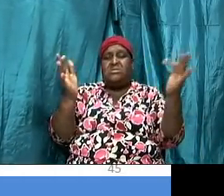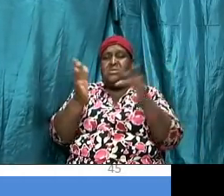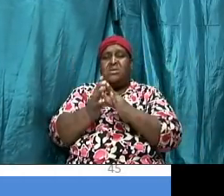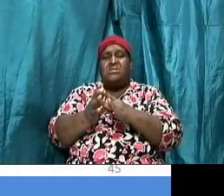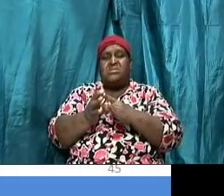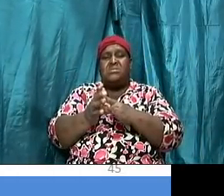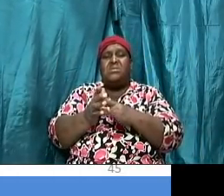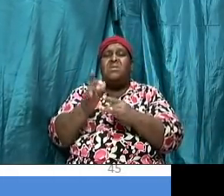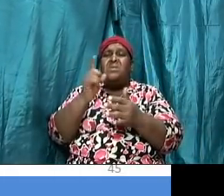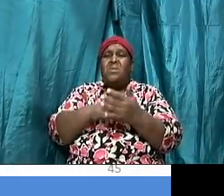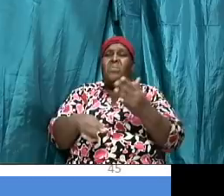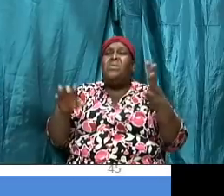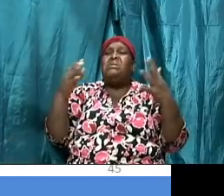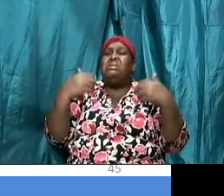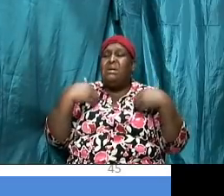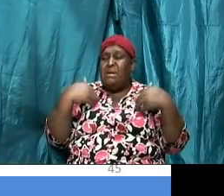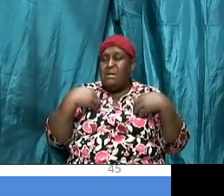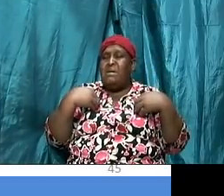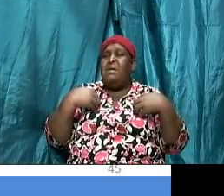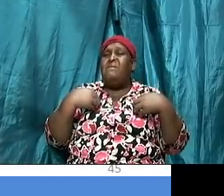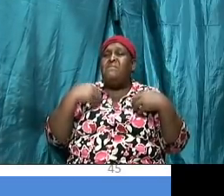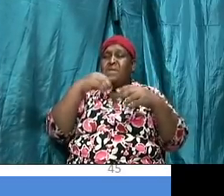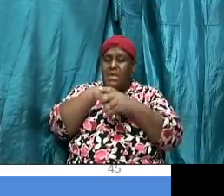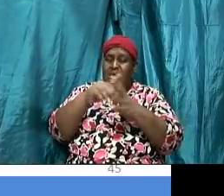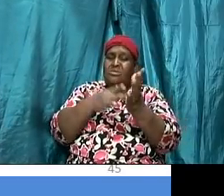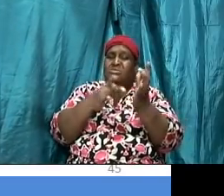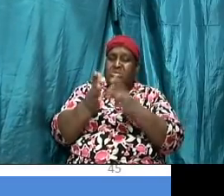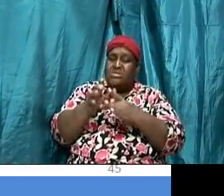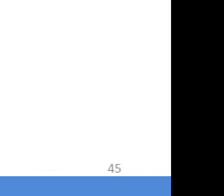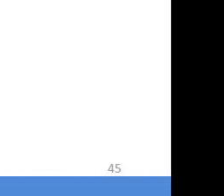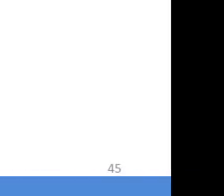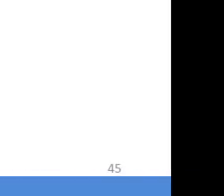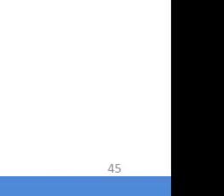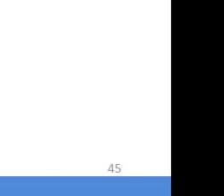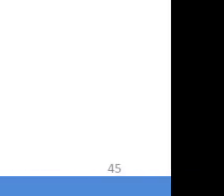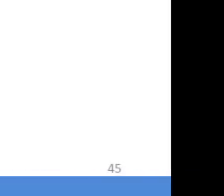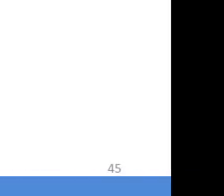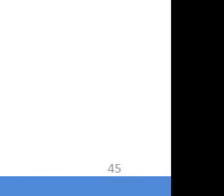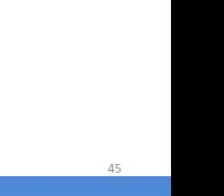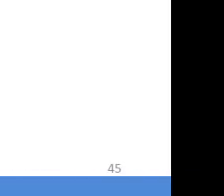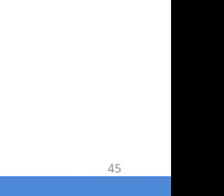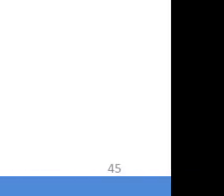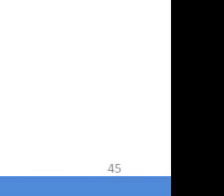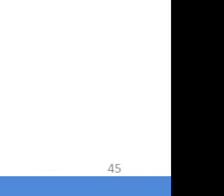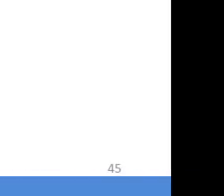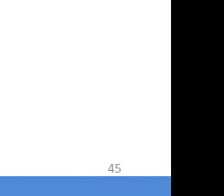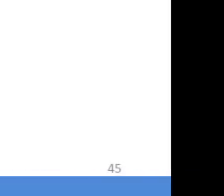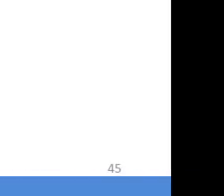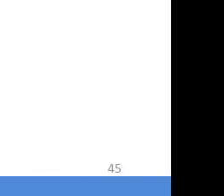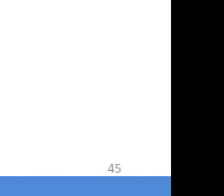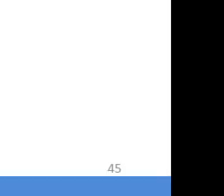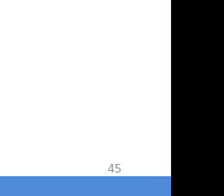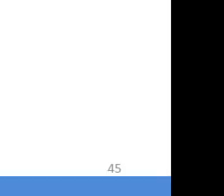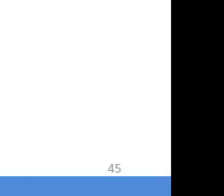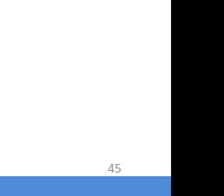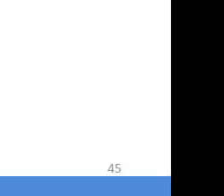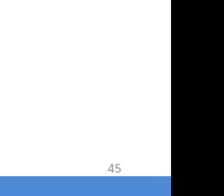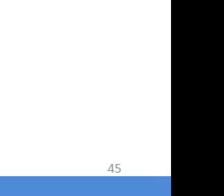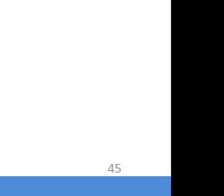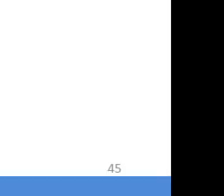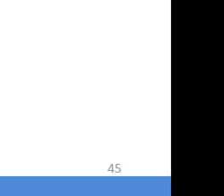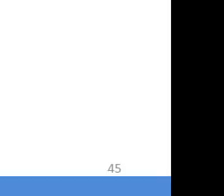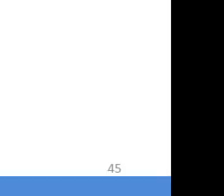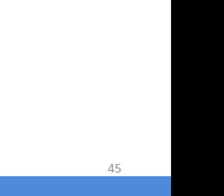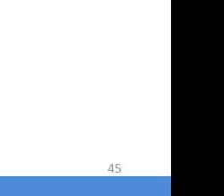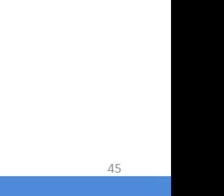What we have in Jesus Christ is far superior to